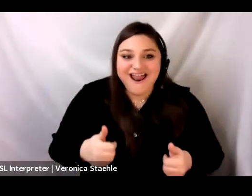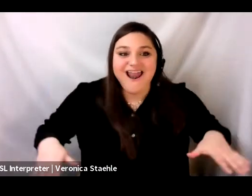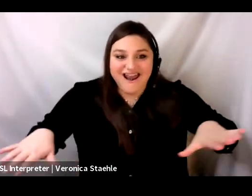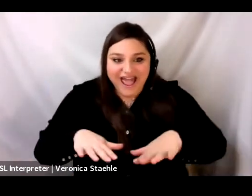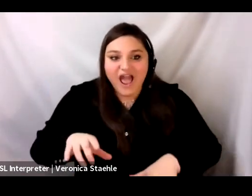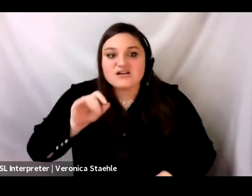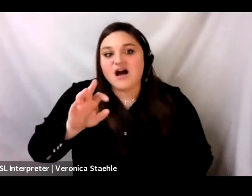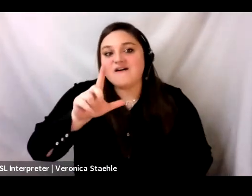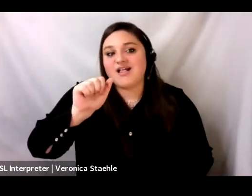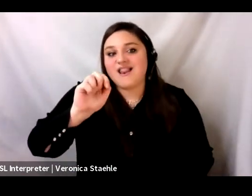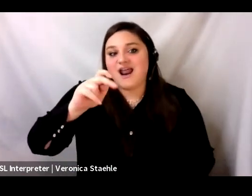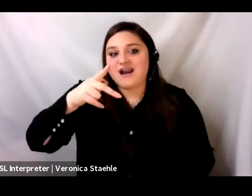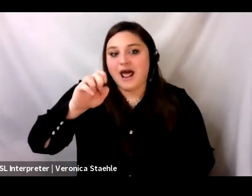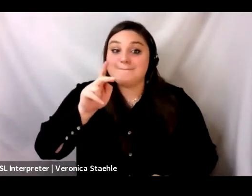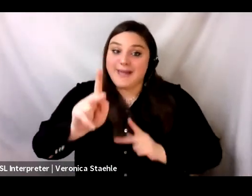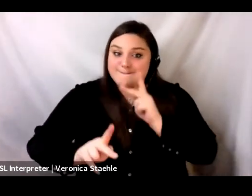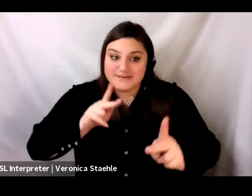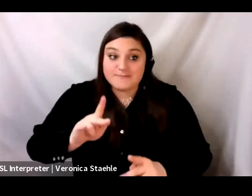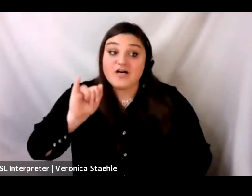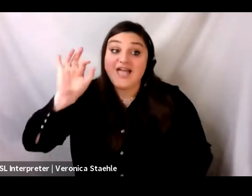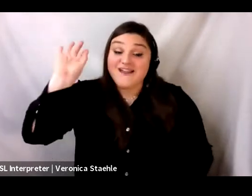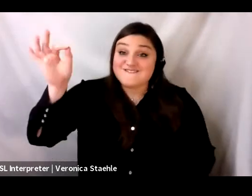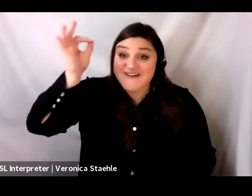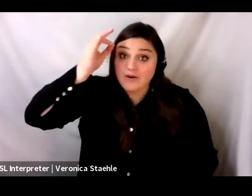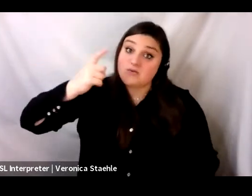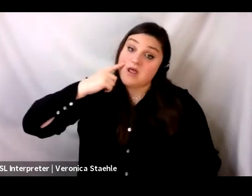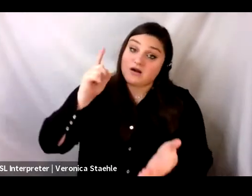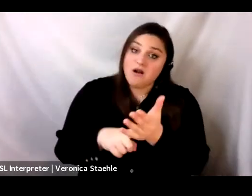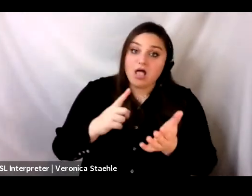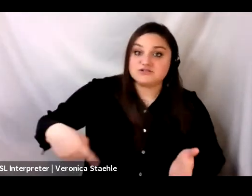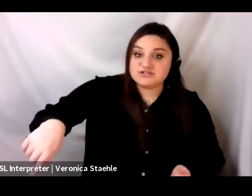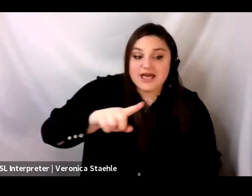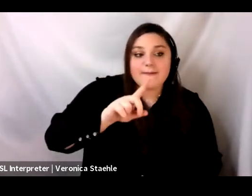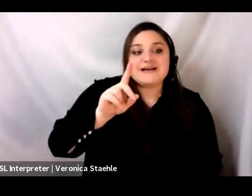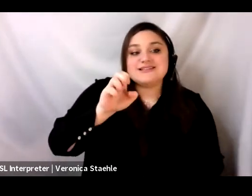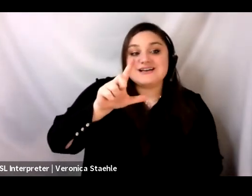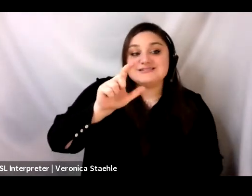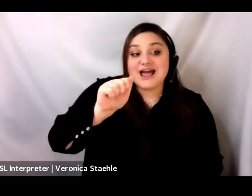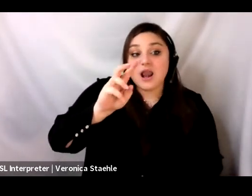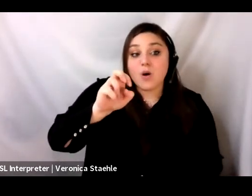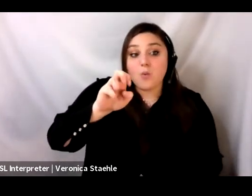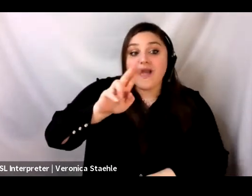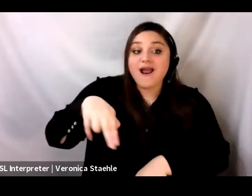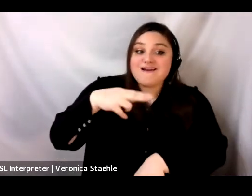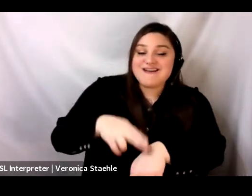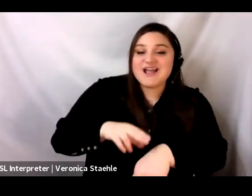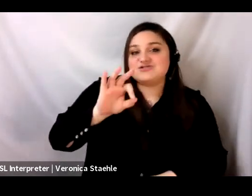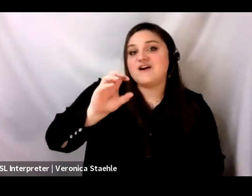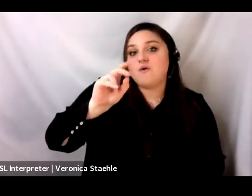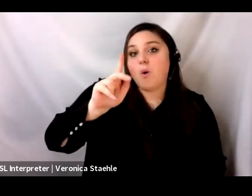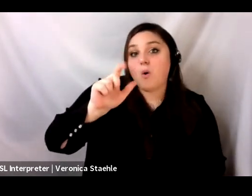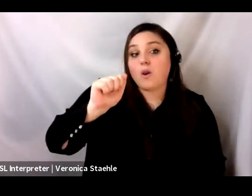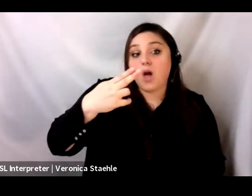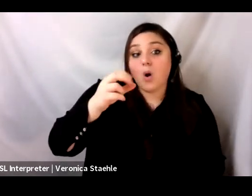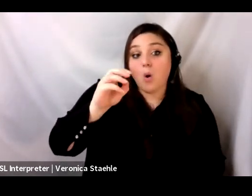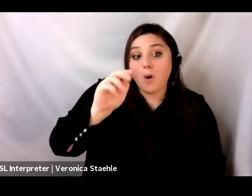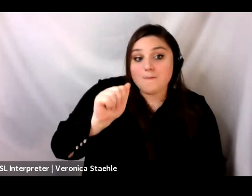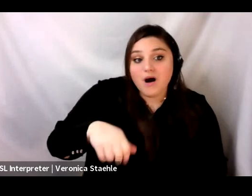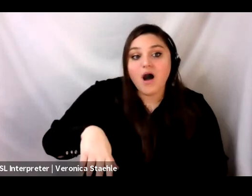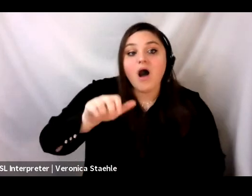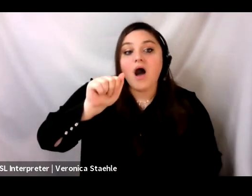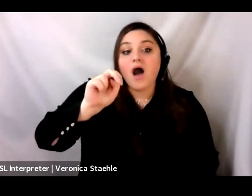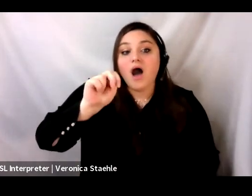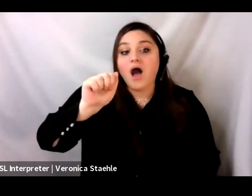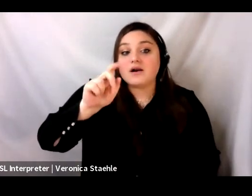also recognized federally as the Delaware Nation of Oklahoma, Anadarko, Oklahoma, the